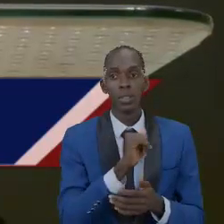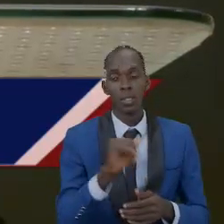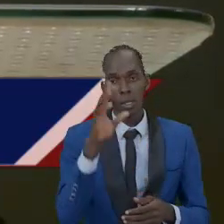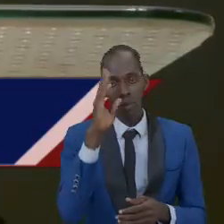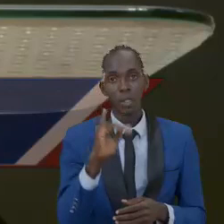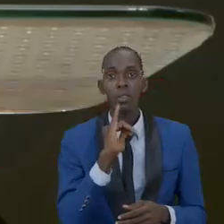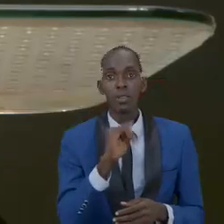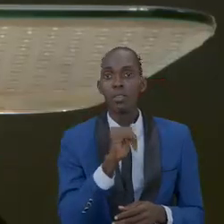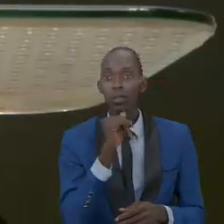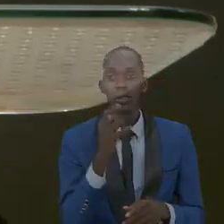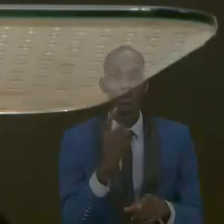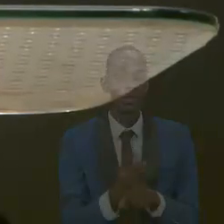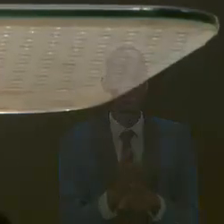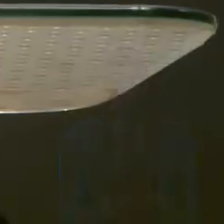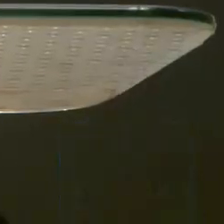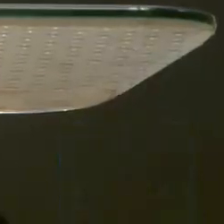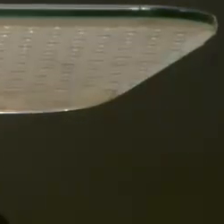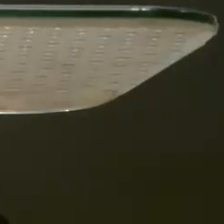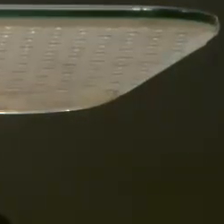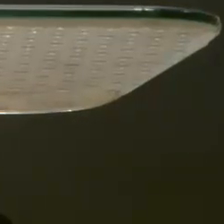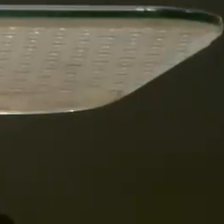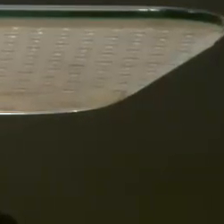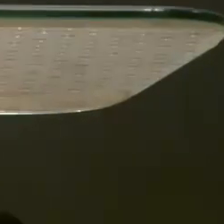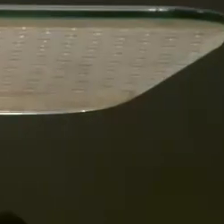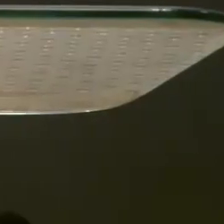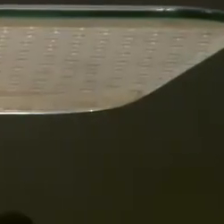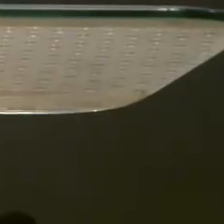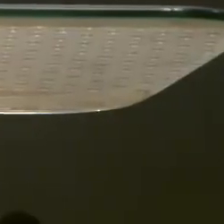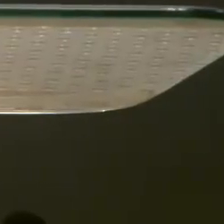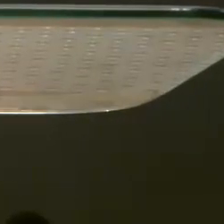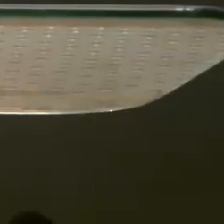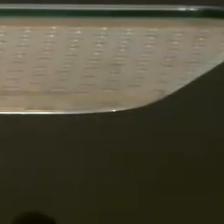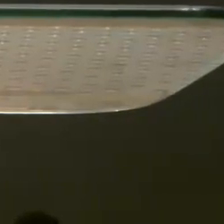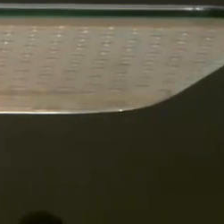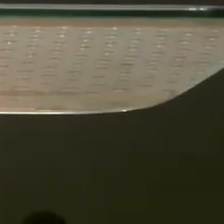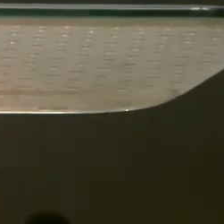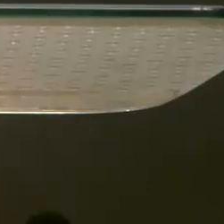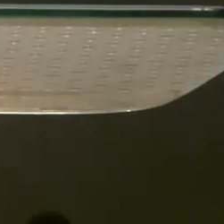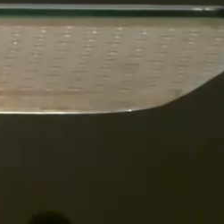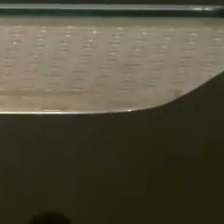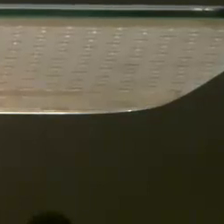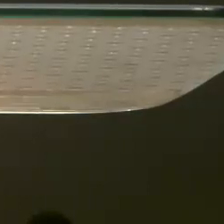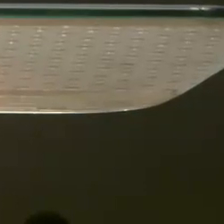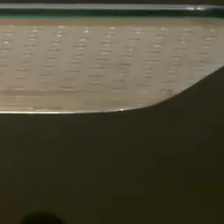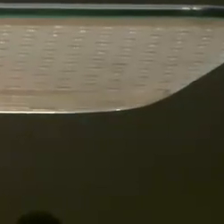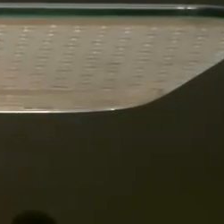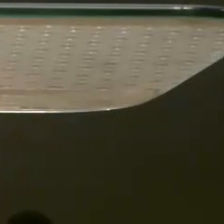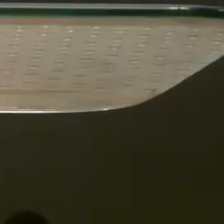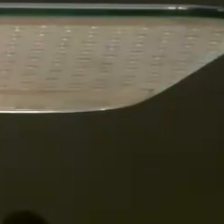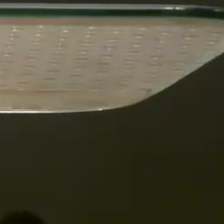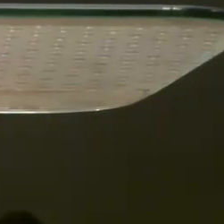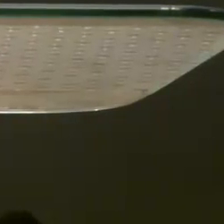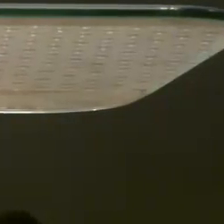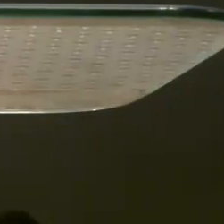not justified by the works of the law, but by the faith of Jesus